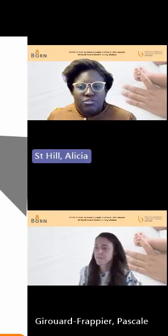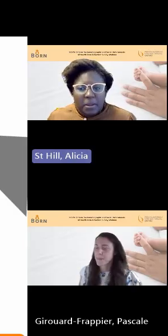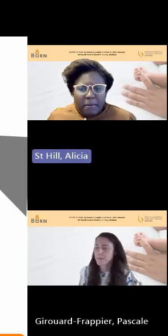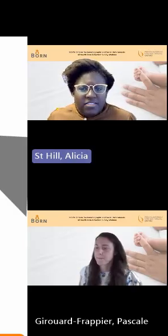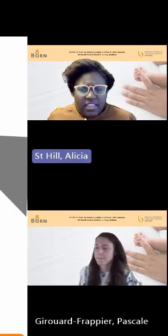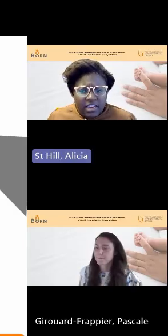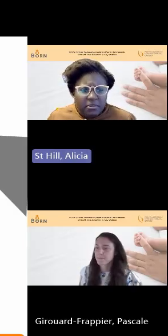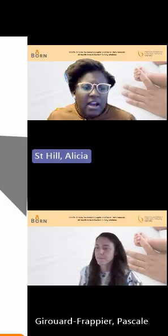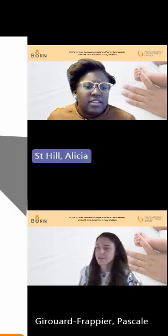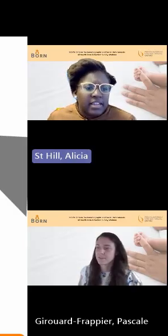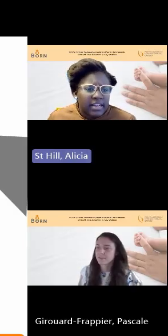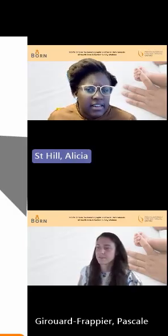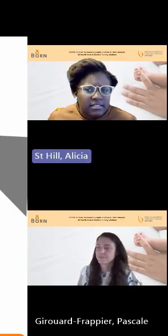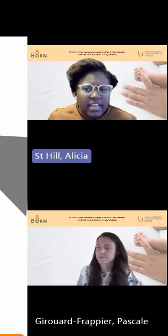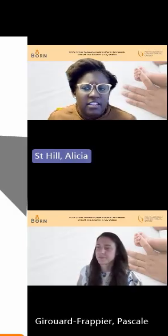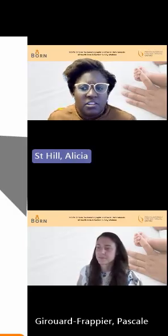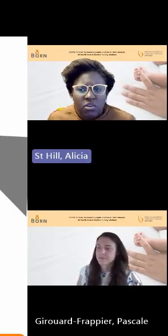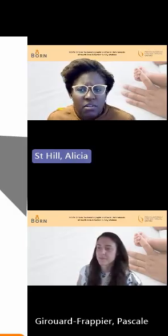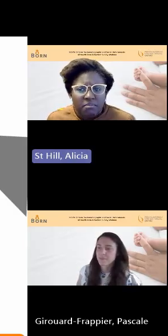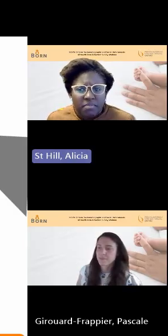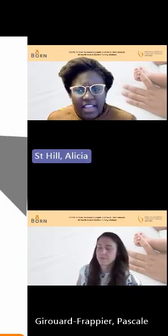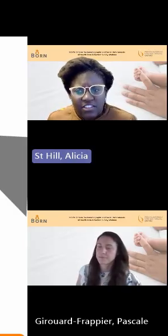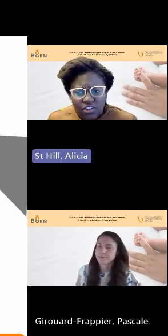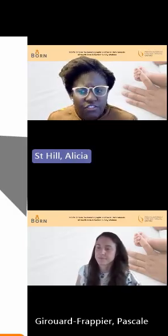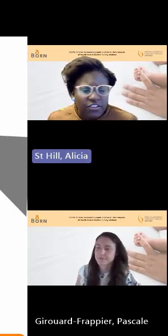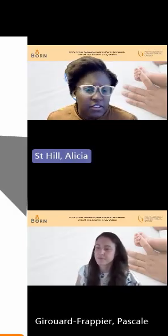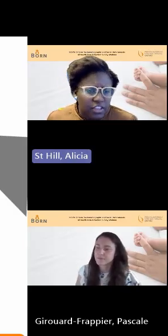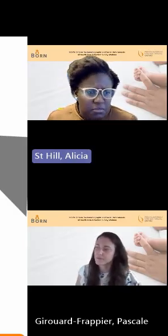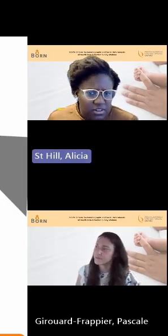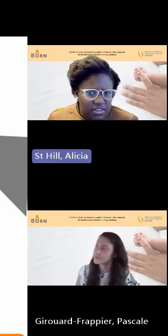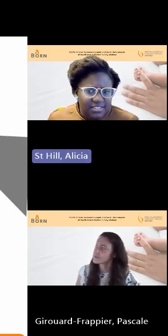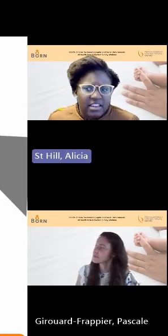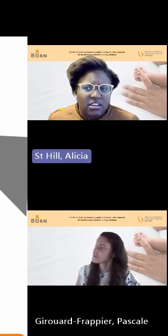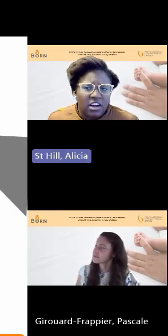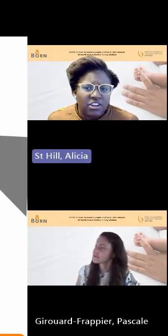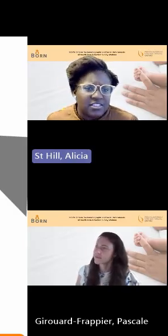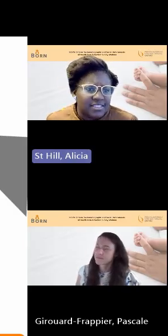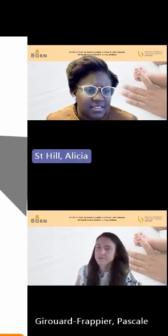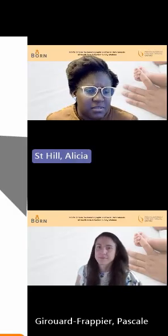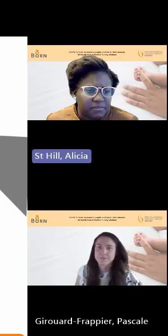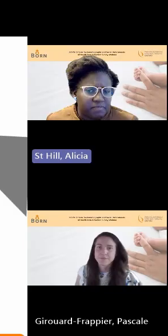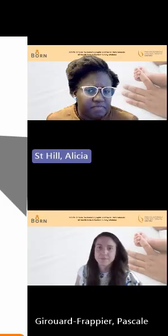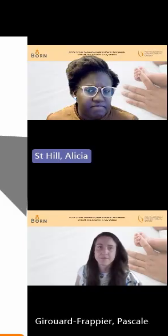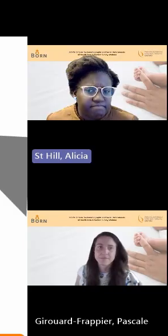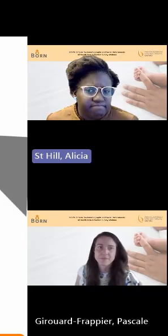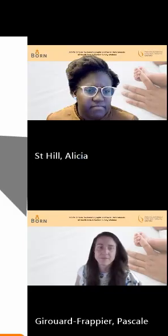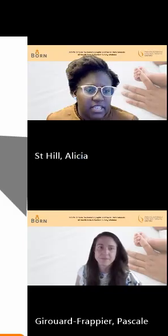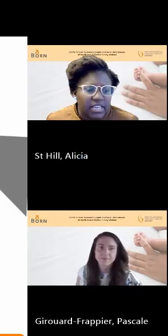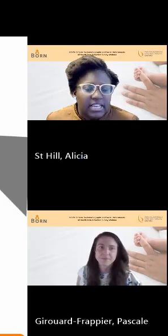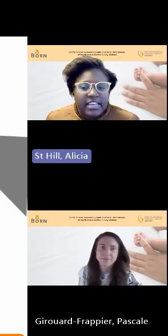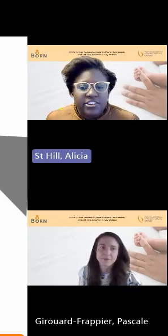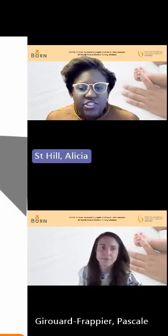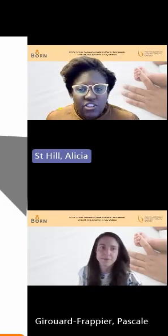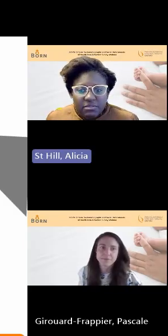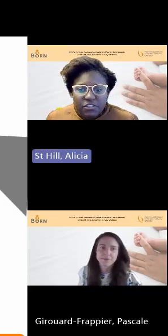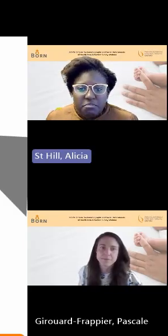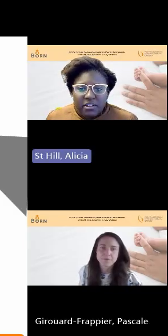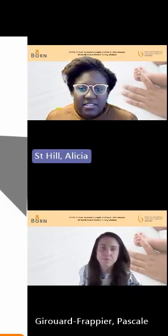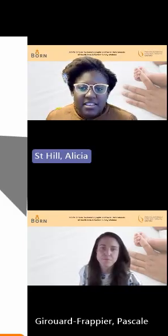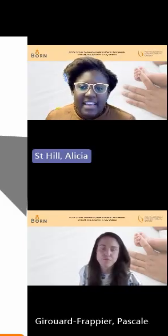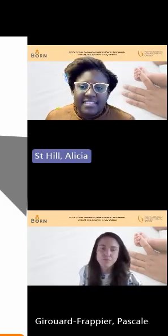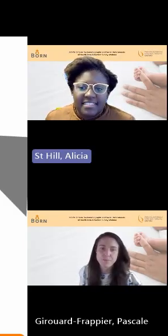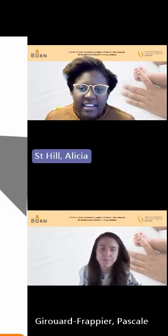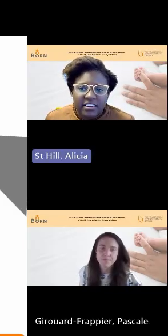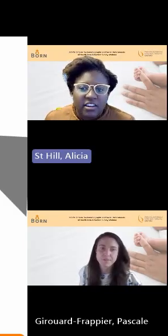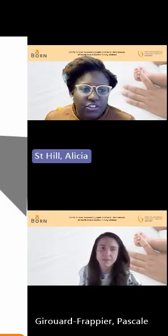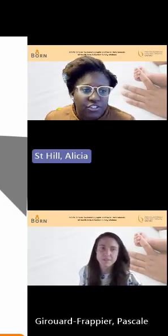insights help shape our thinking about how data can support and serve communities, not just systems. Internally, we've